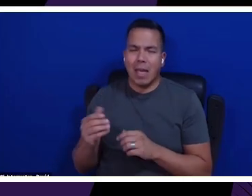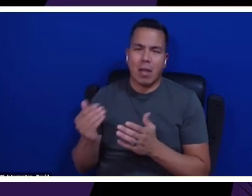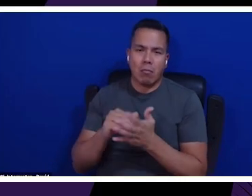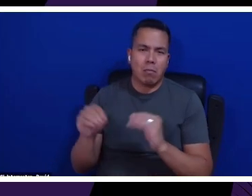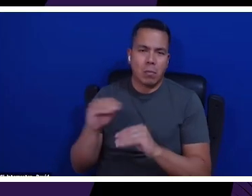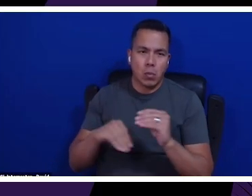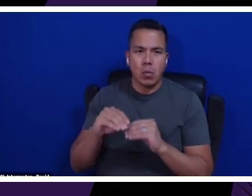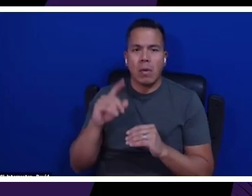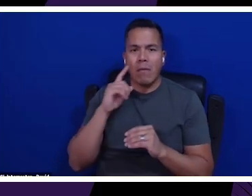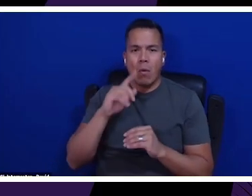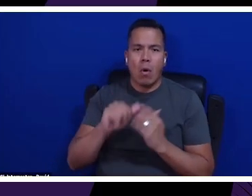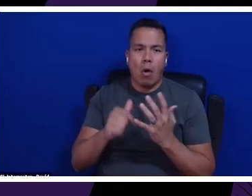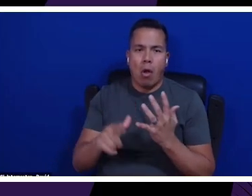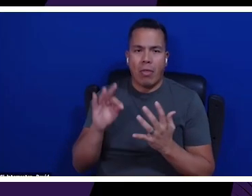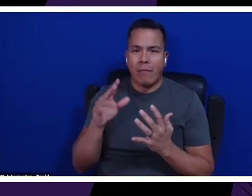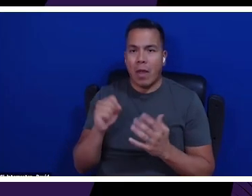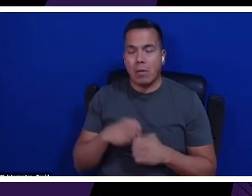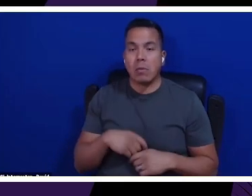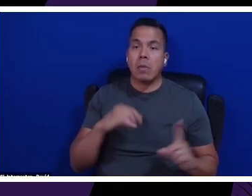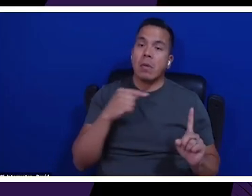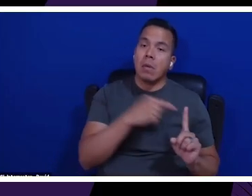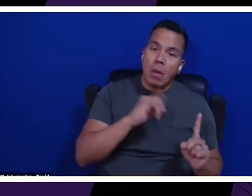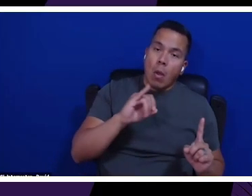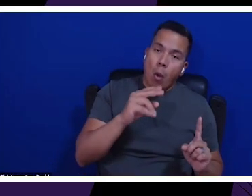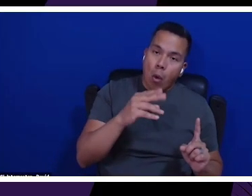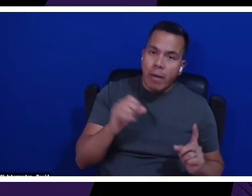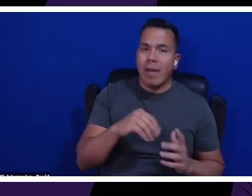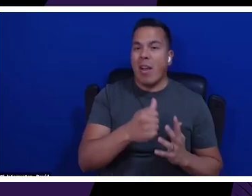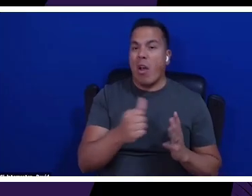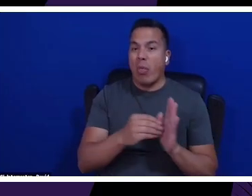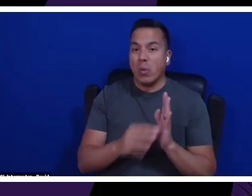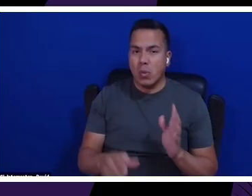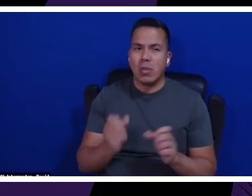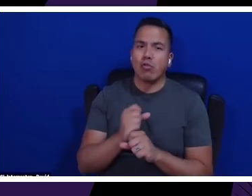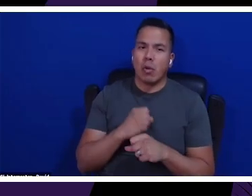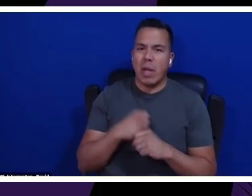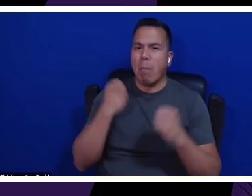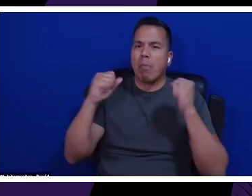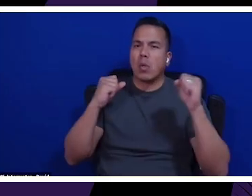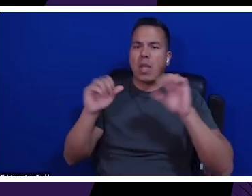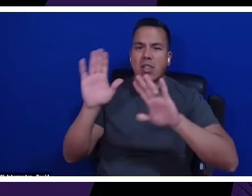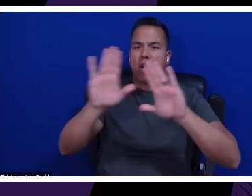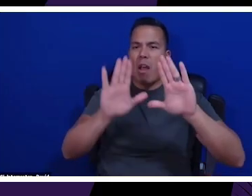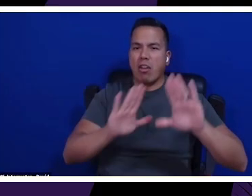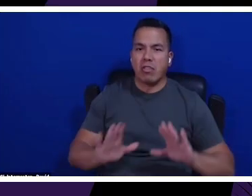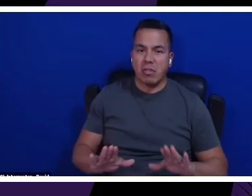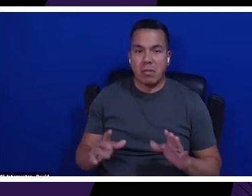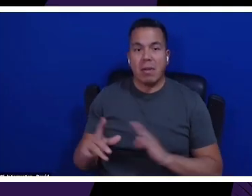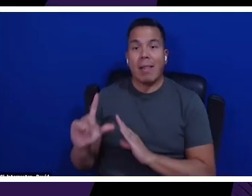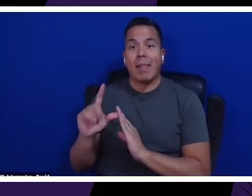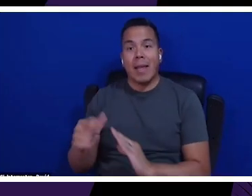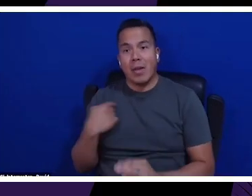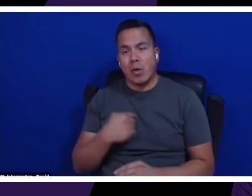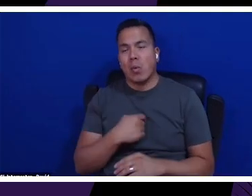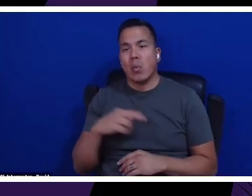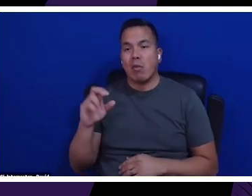this tool, Jorge, other students, and collaborators created protest collages that we later remixed them for